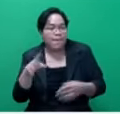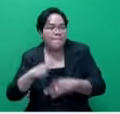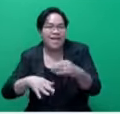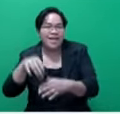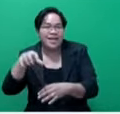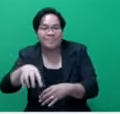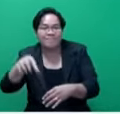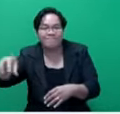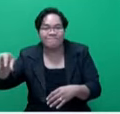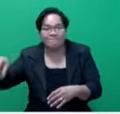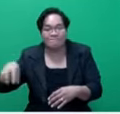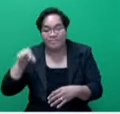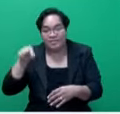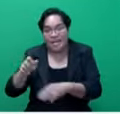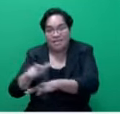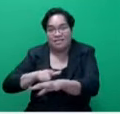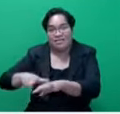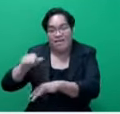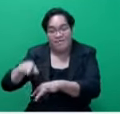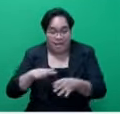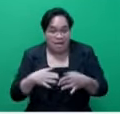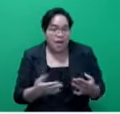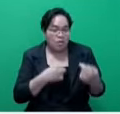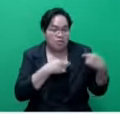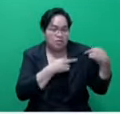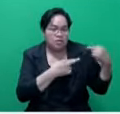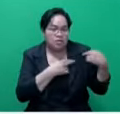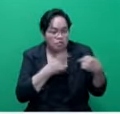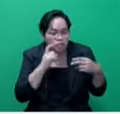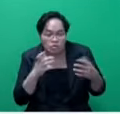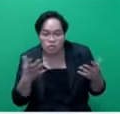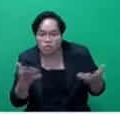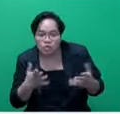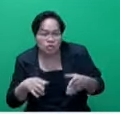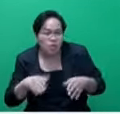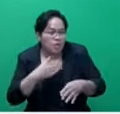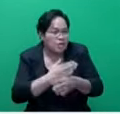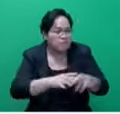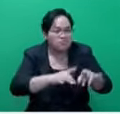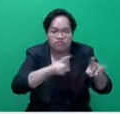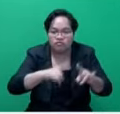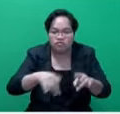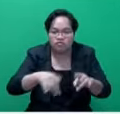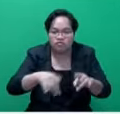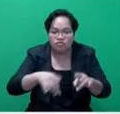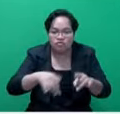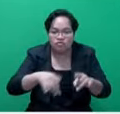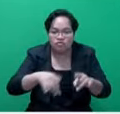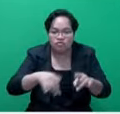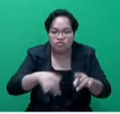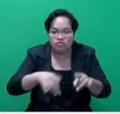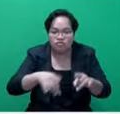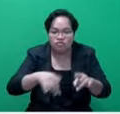projects complete, the Ministry is now working towards the commencement of capital works in 4 other settlements.